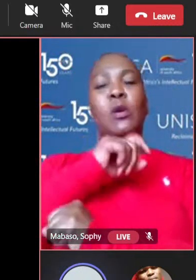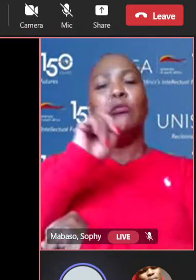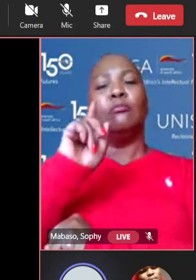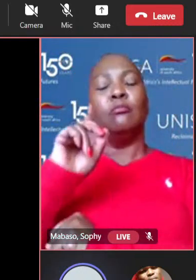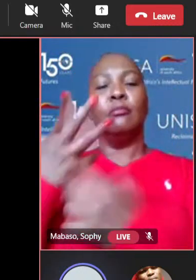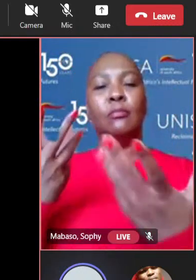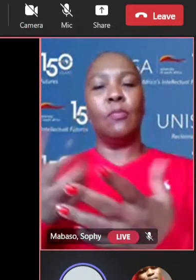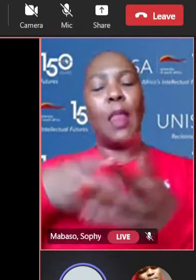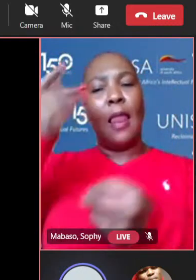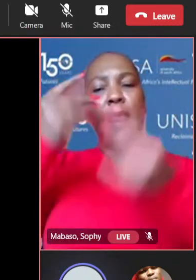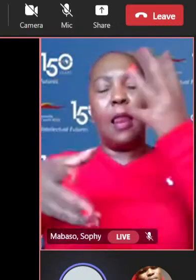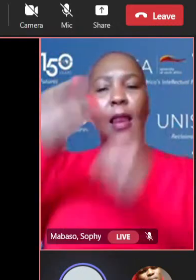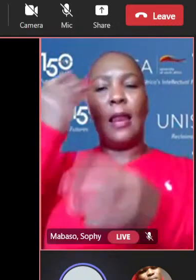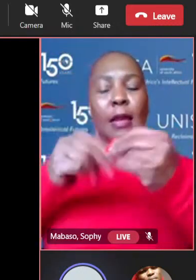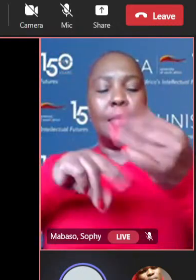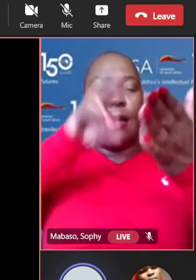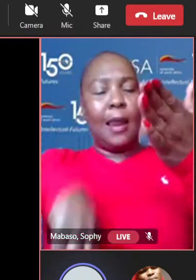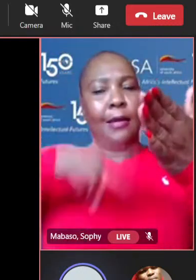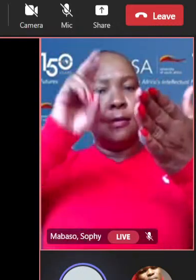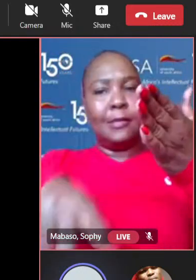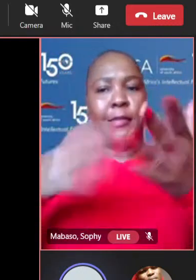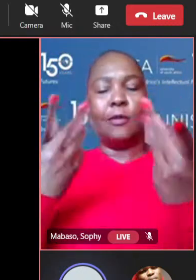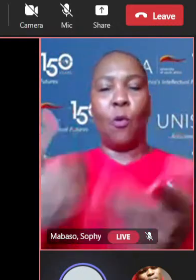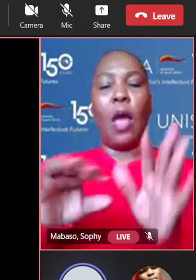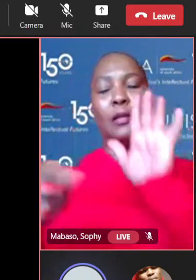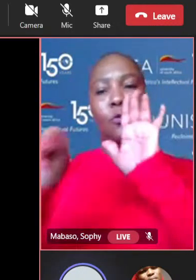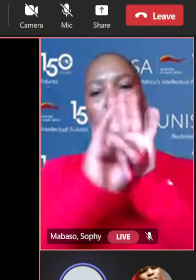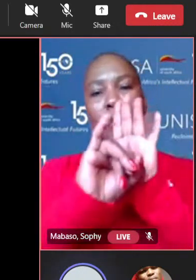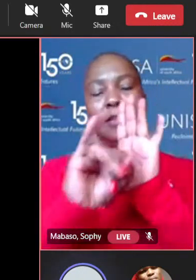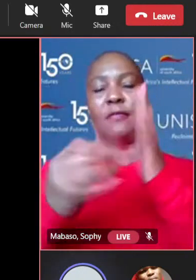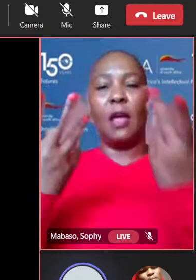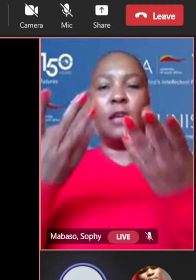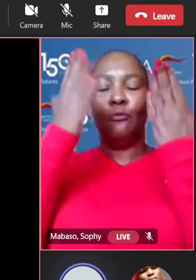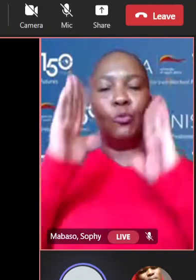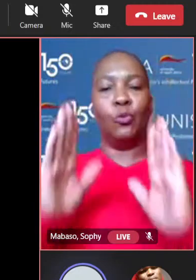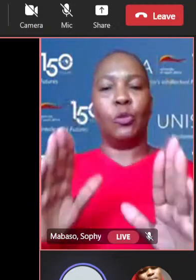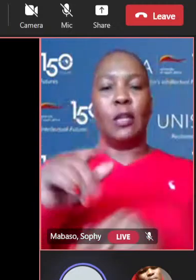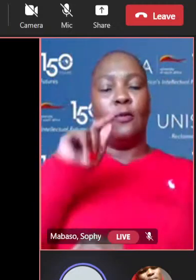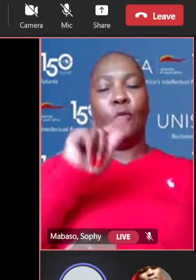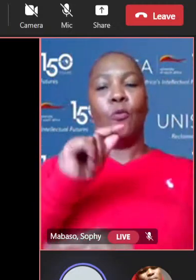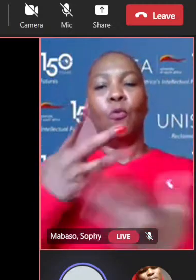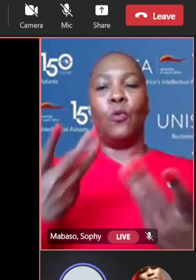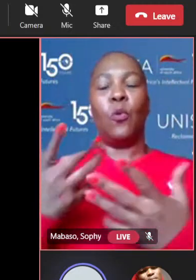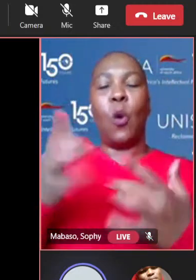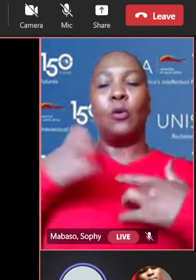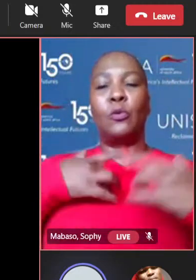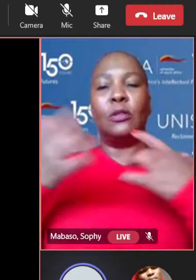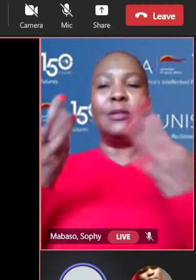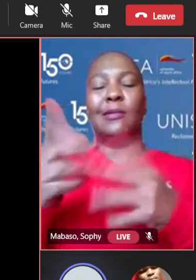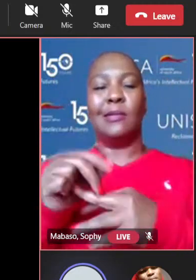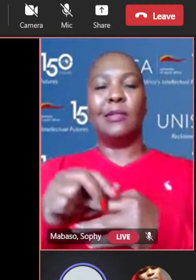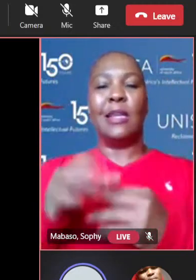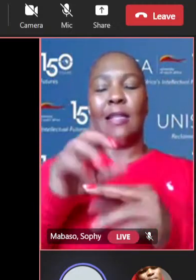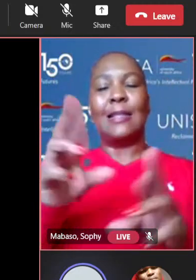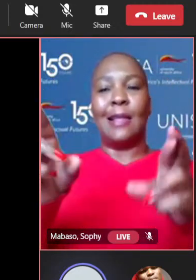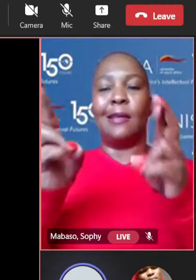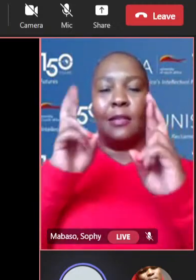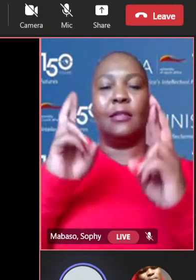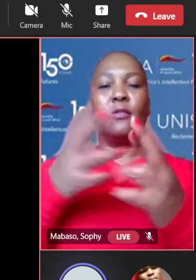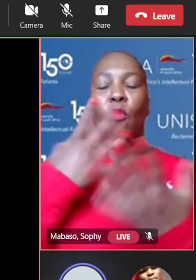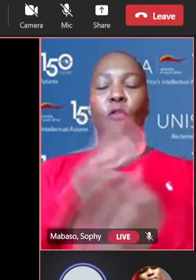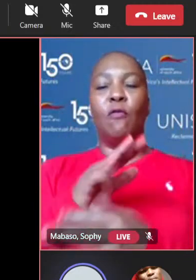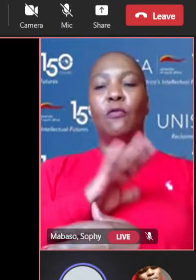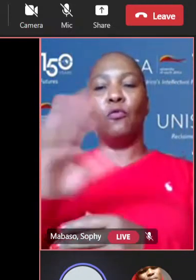learning analytics in order to identify students that are considered to be at risk of not